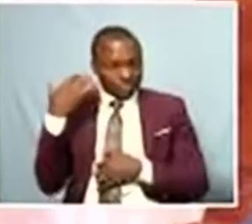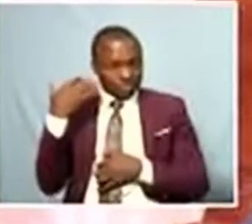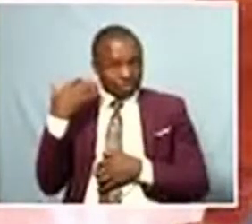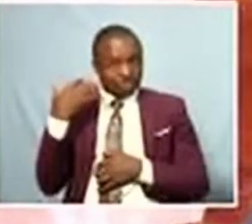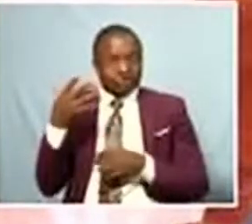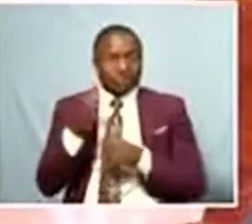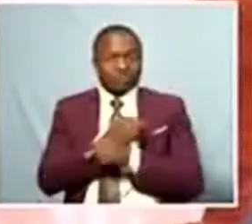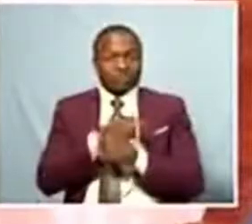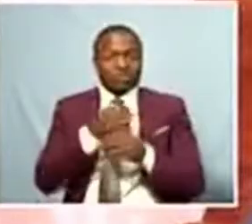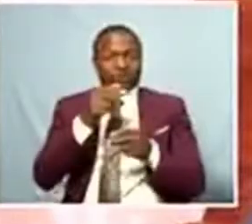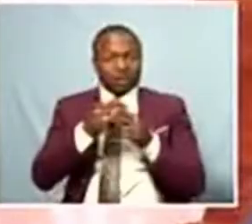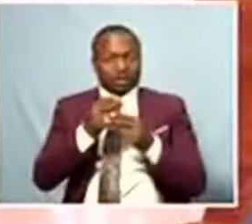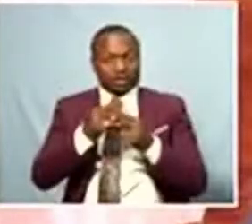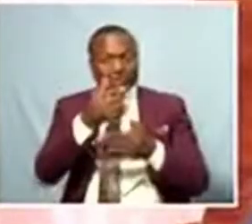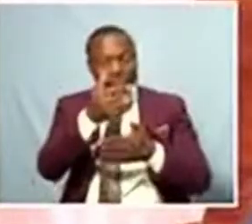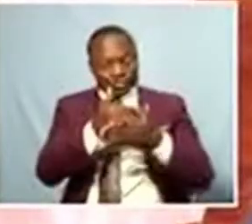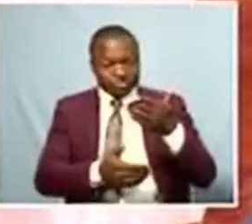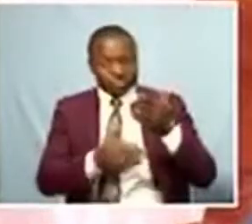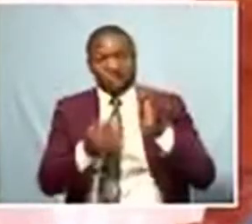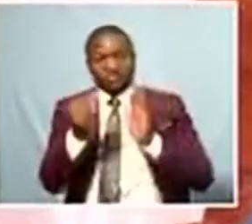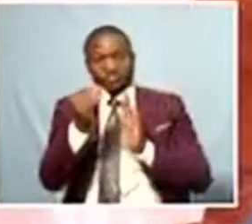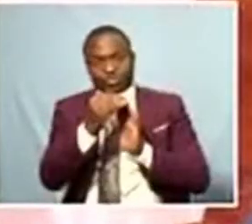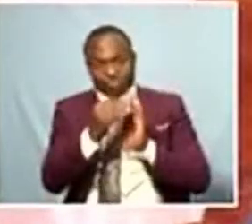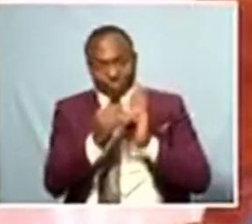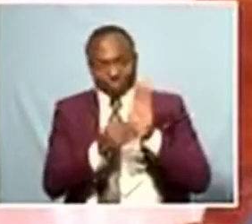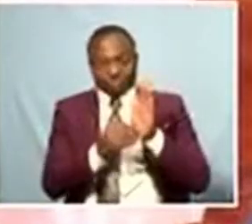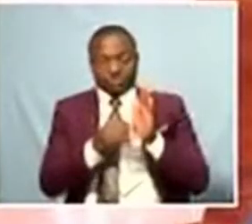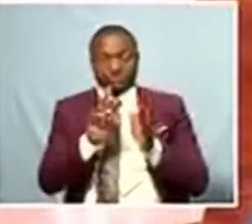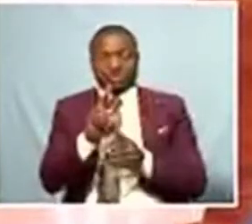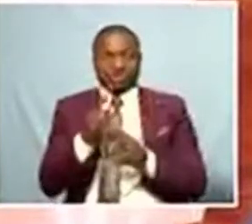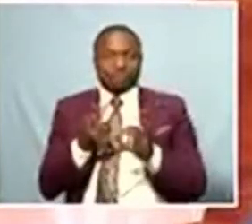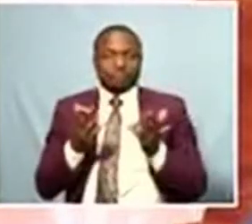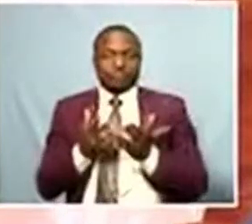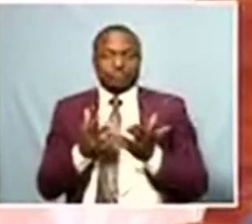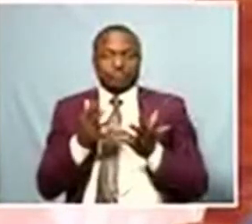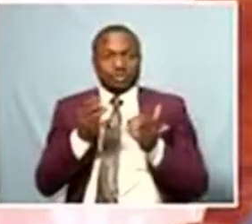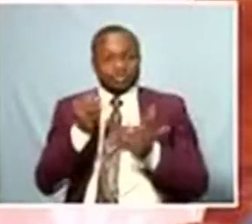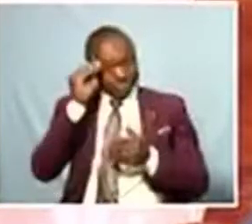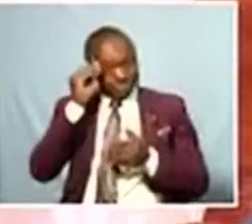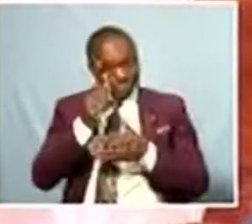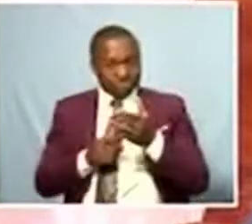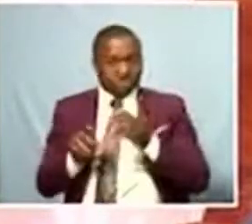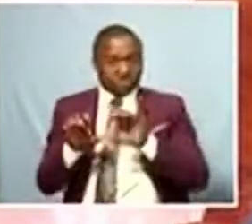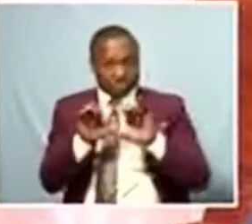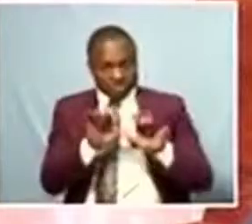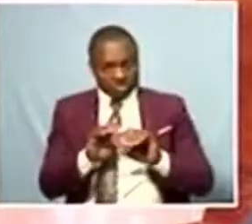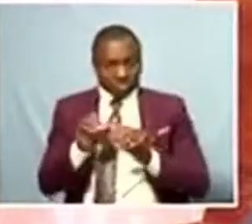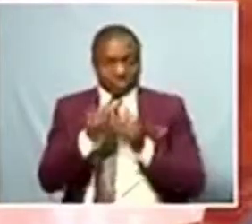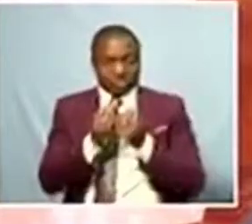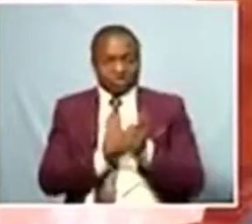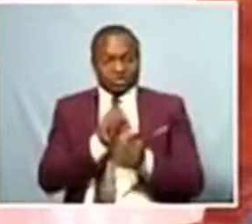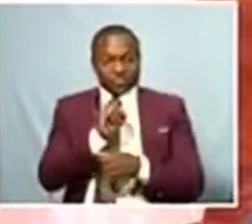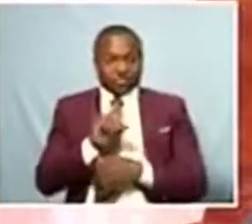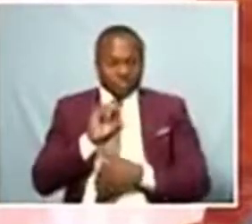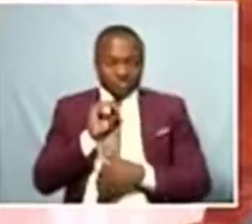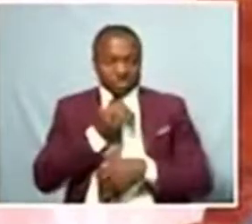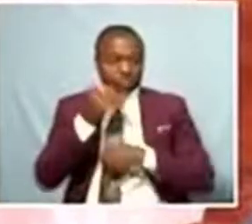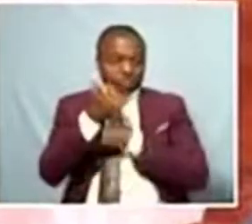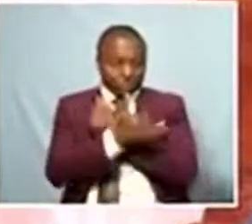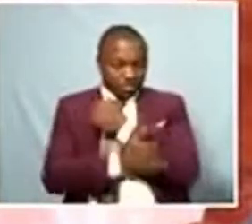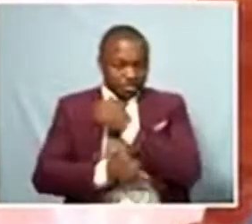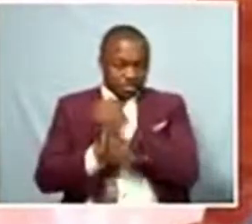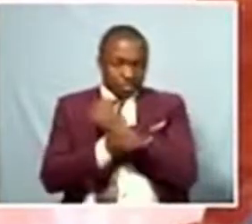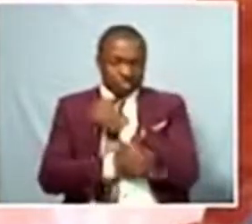of people who have not returned, and they want to know what we're going to do about that. So our country